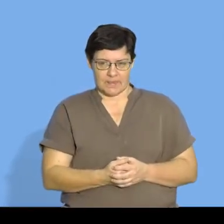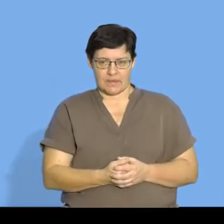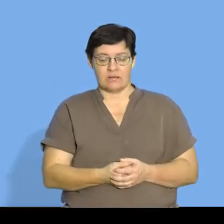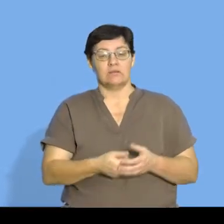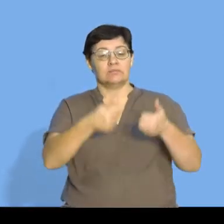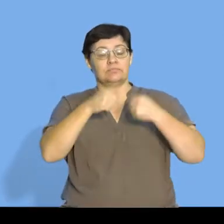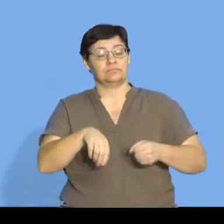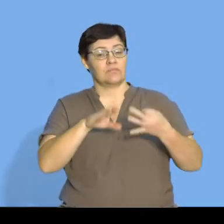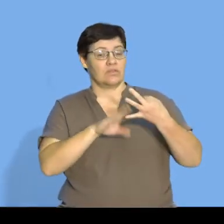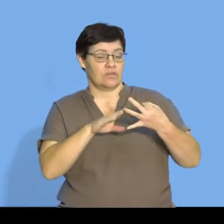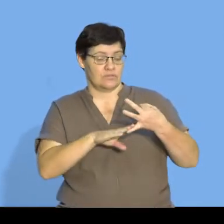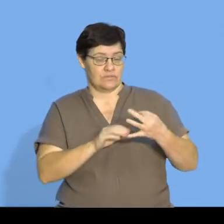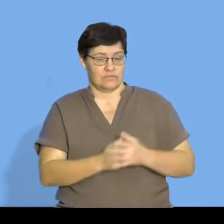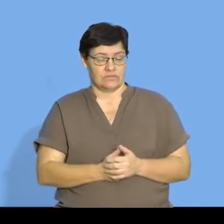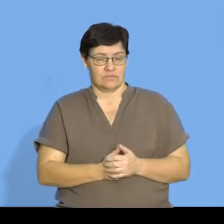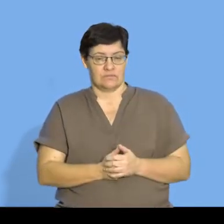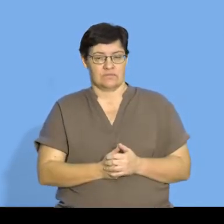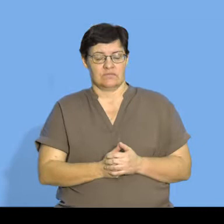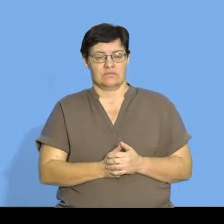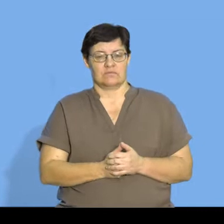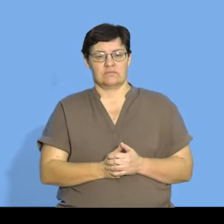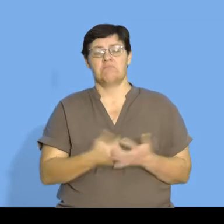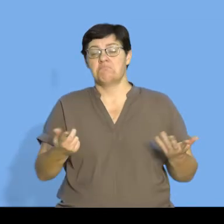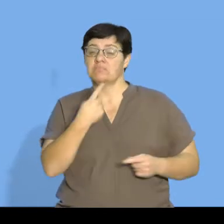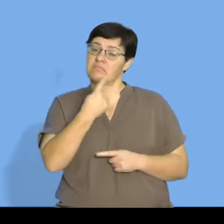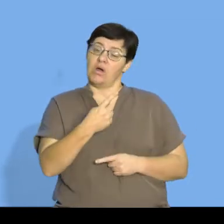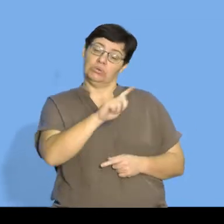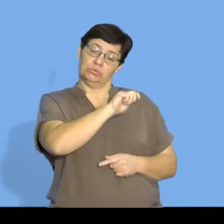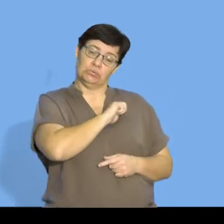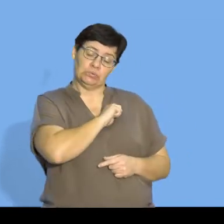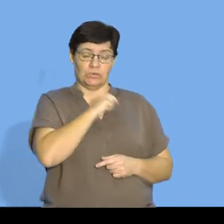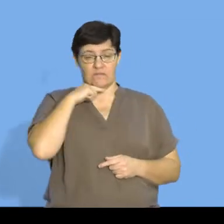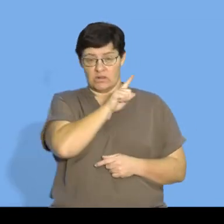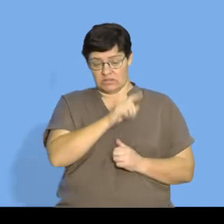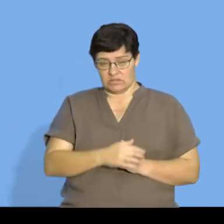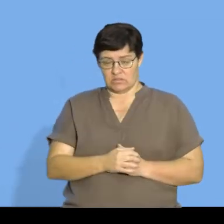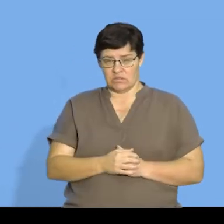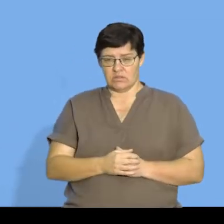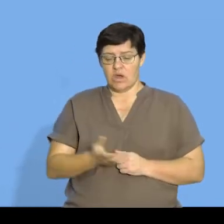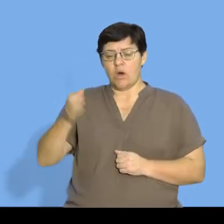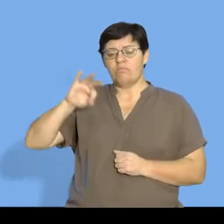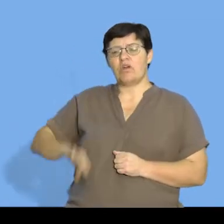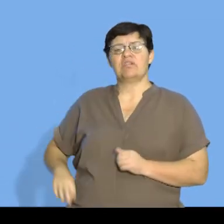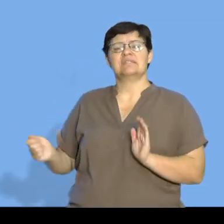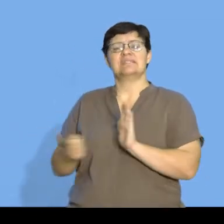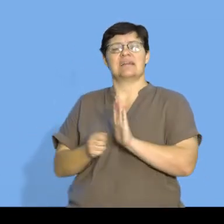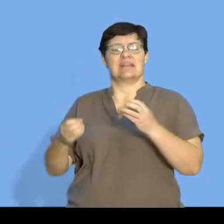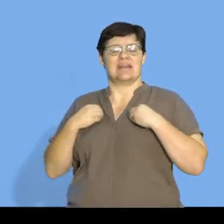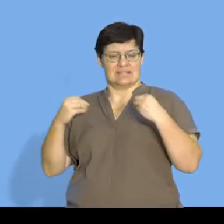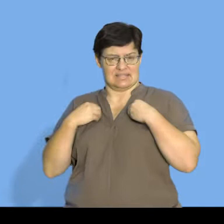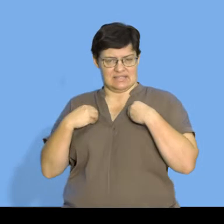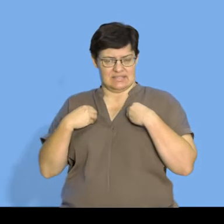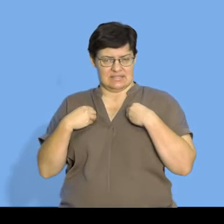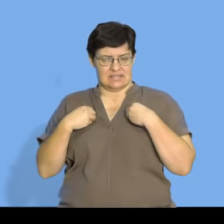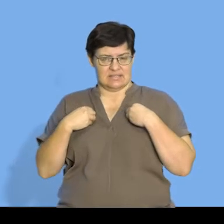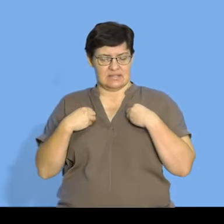The next one says, again, we're talking about whether the statement is true or false. Profit on sale of asset